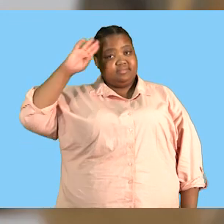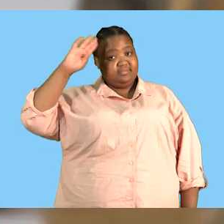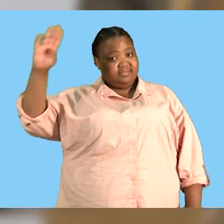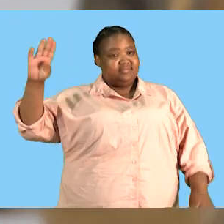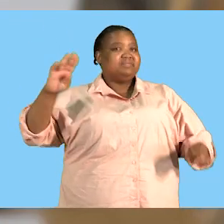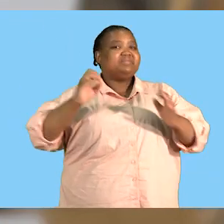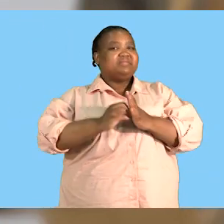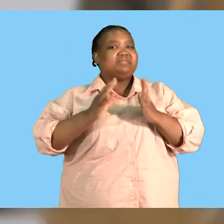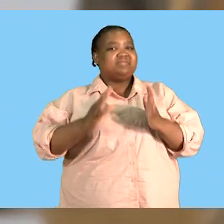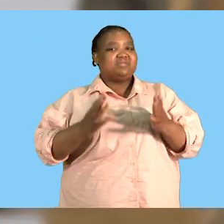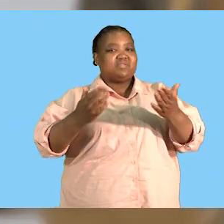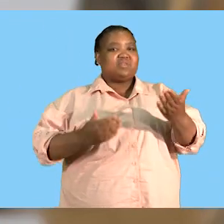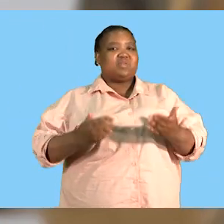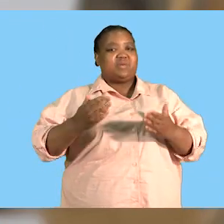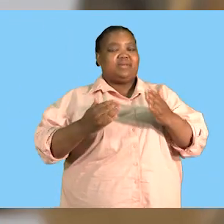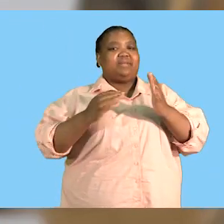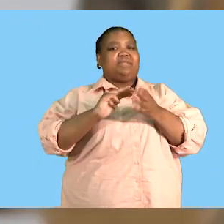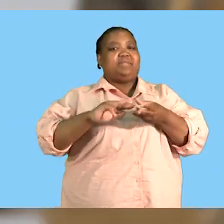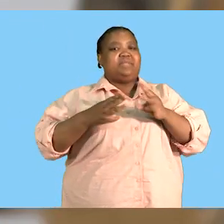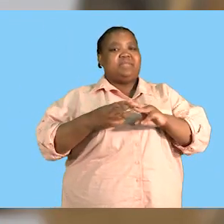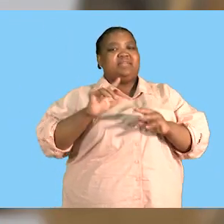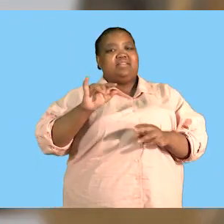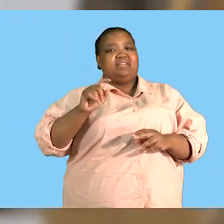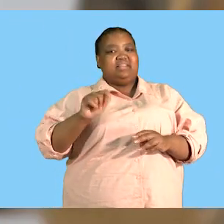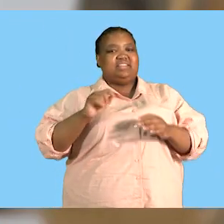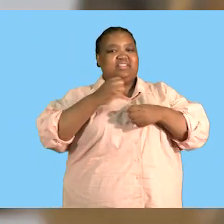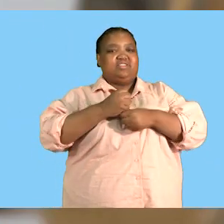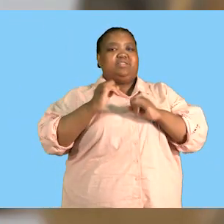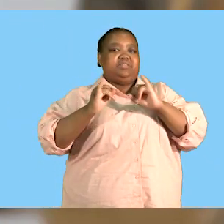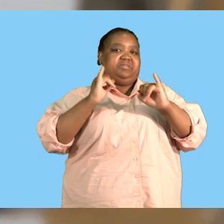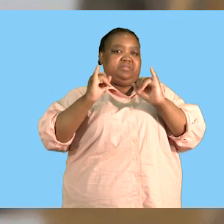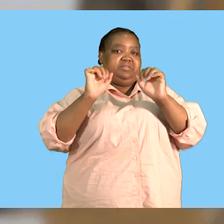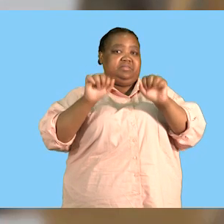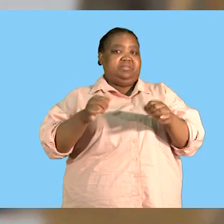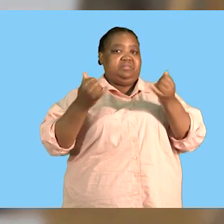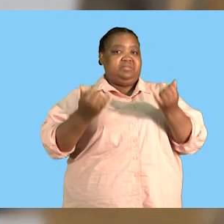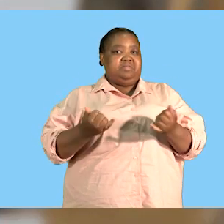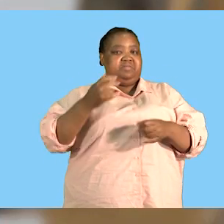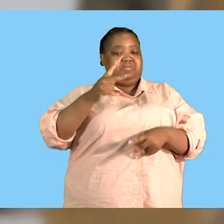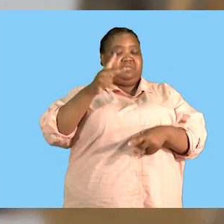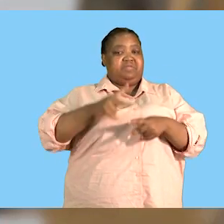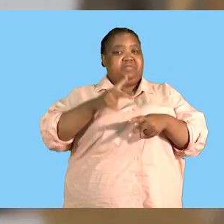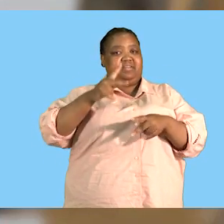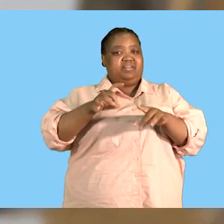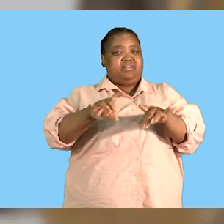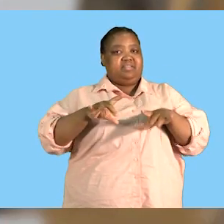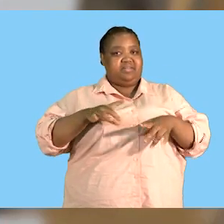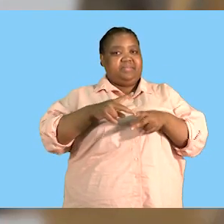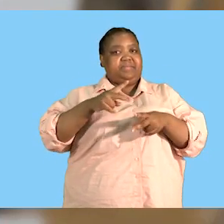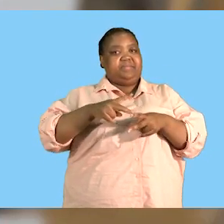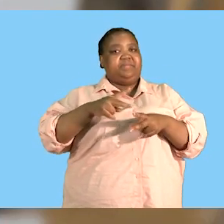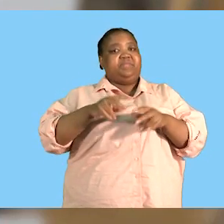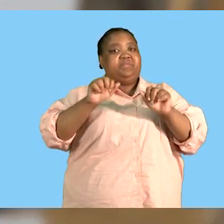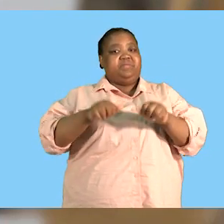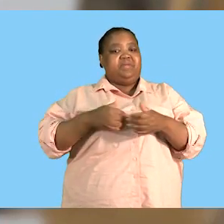Good day, learners. Welcome to Mathematical Literacy, Grade 11. And today we will do some final exam prep for Paper